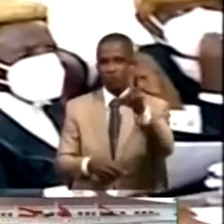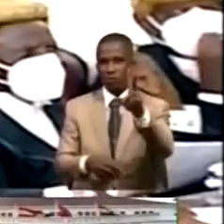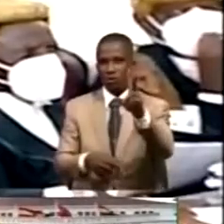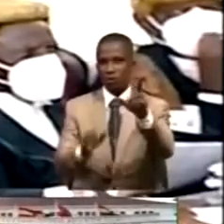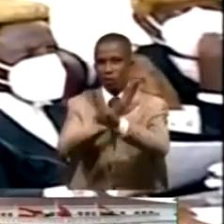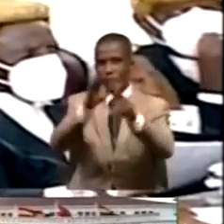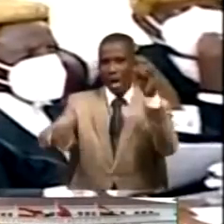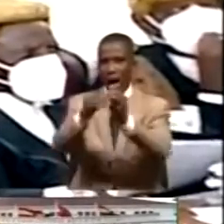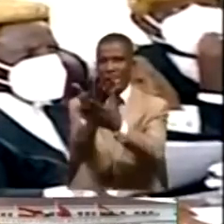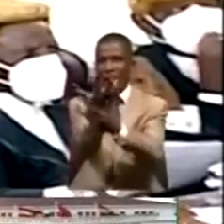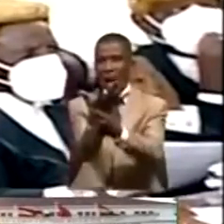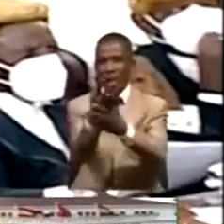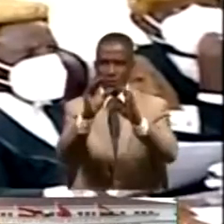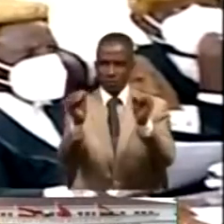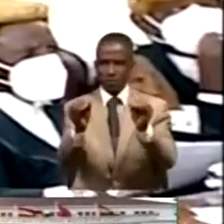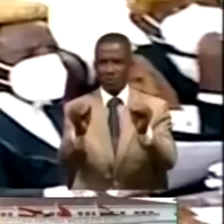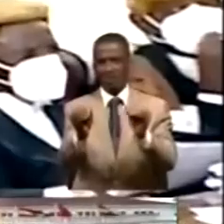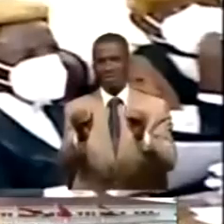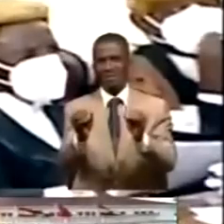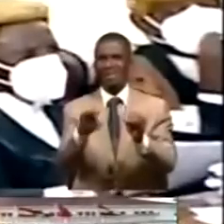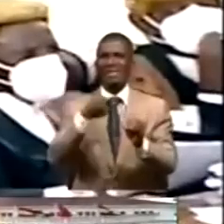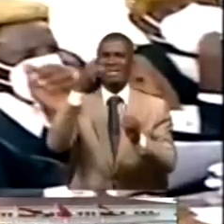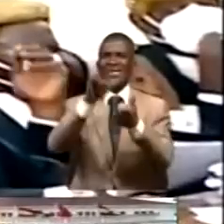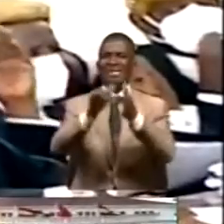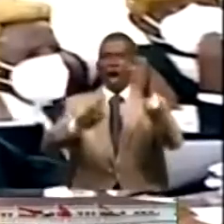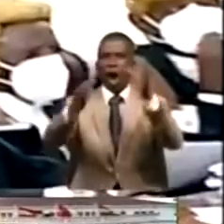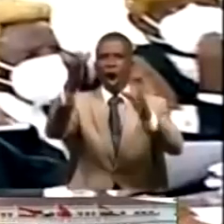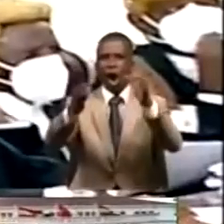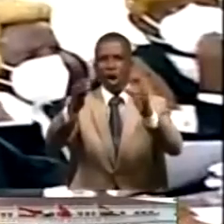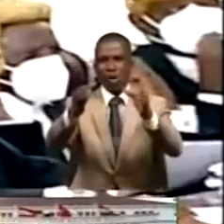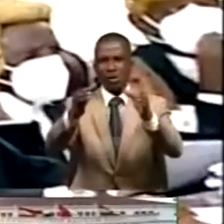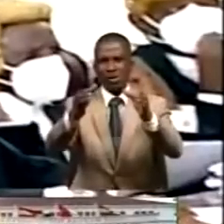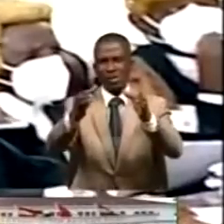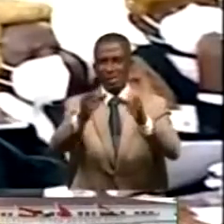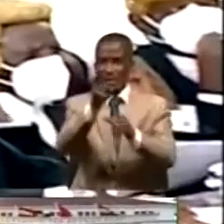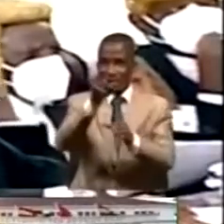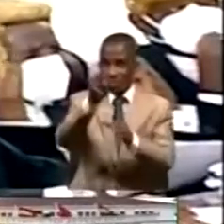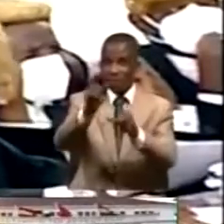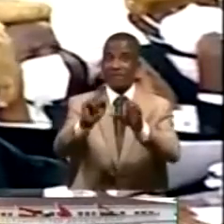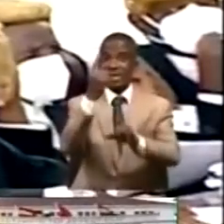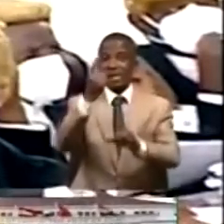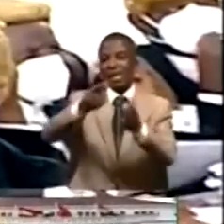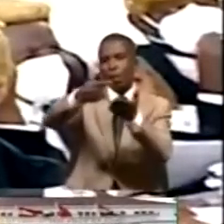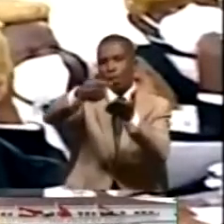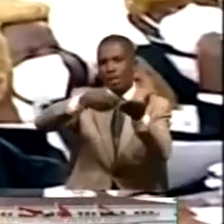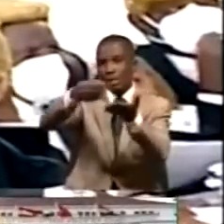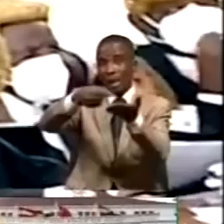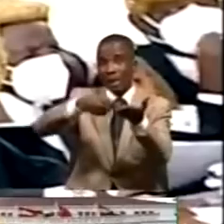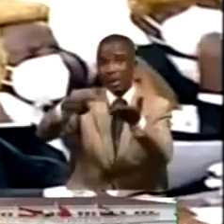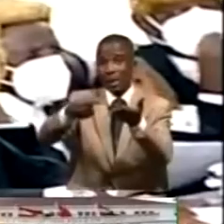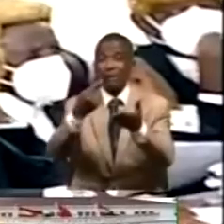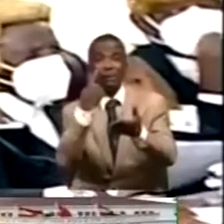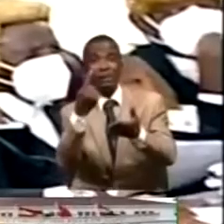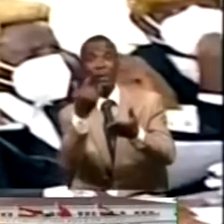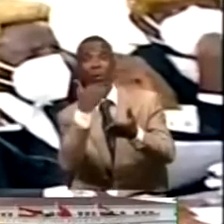to put spokes in the works. You are telling the court, one, the one that you signed by your momentous mistake,